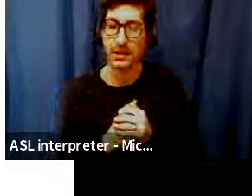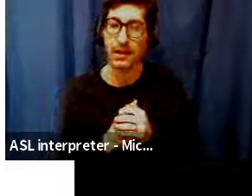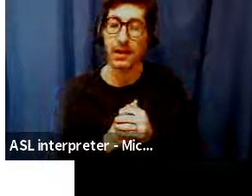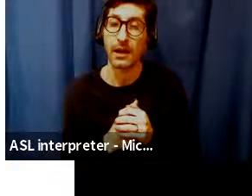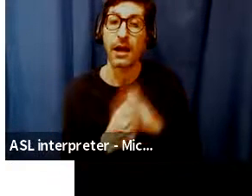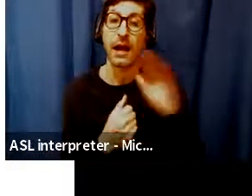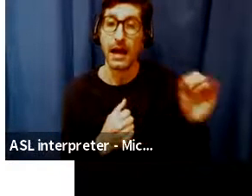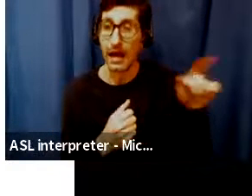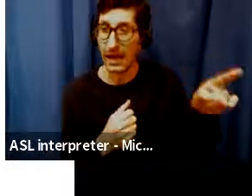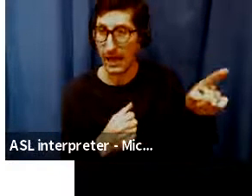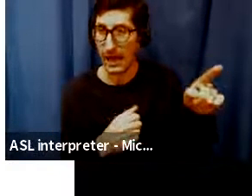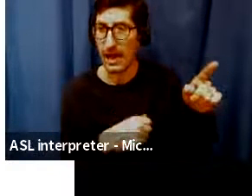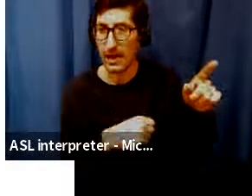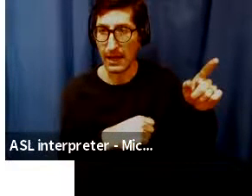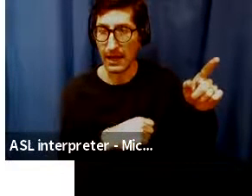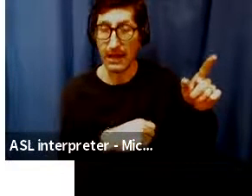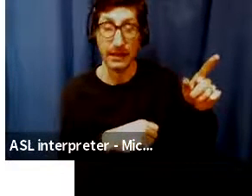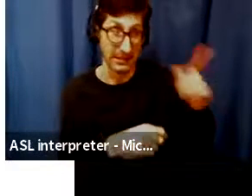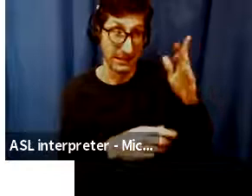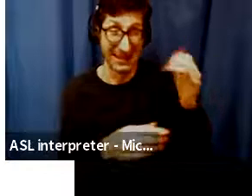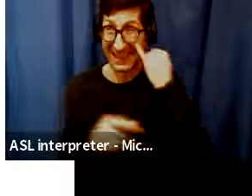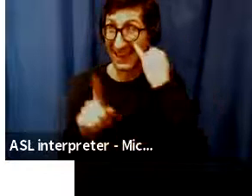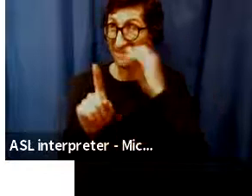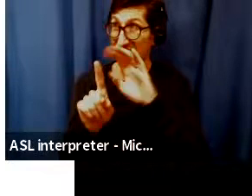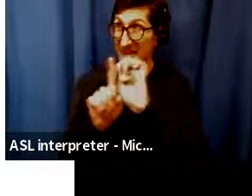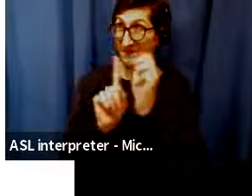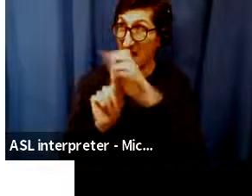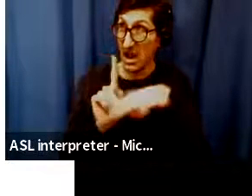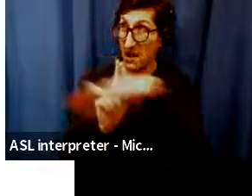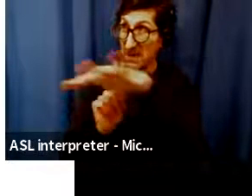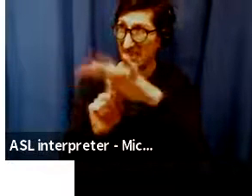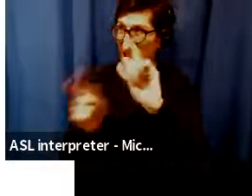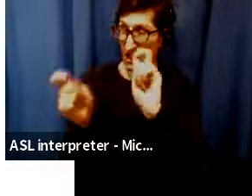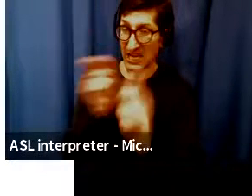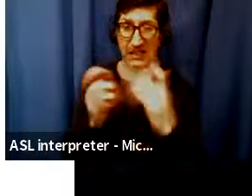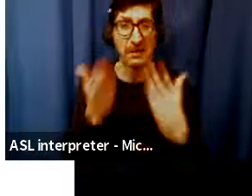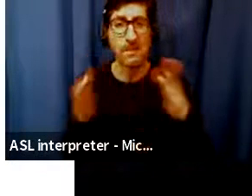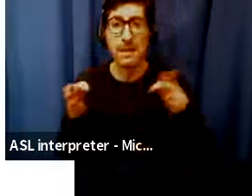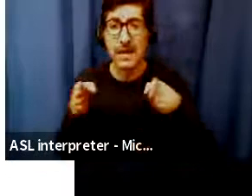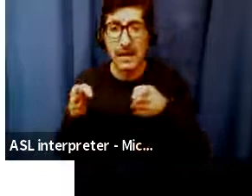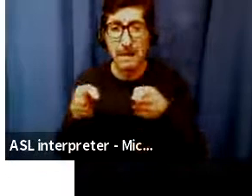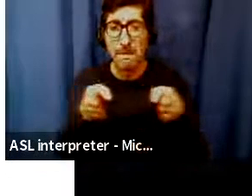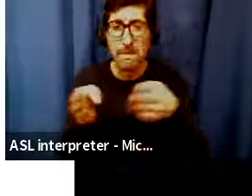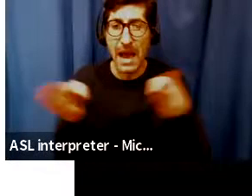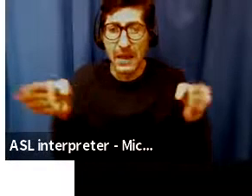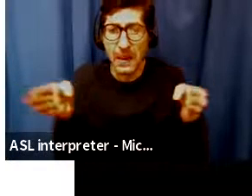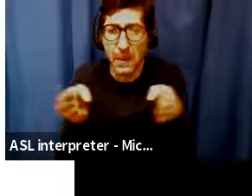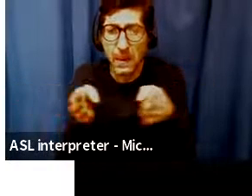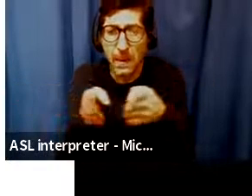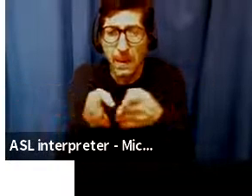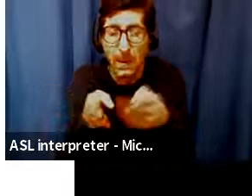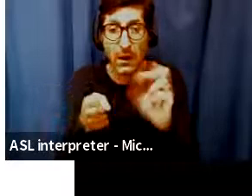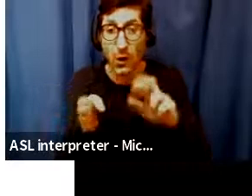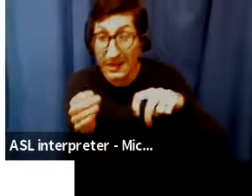about any environmental changes, whether there's a narrowing in the path or there's stairs or